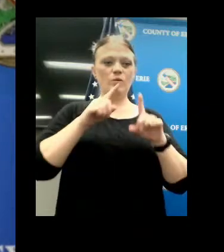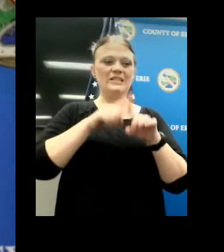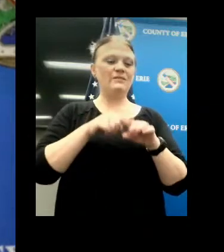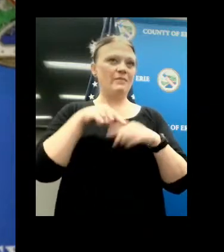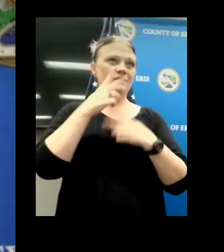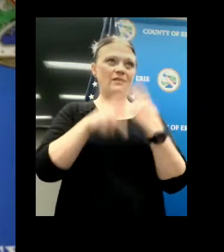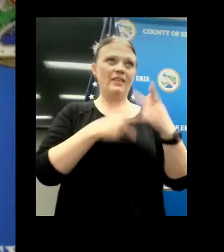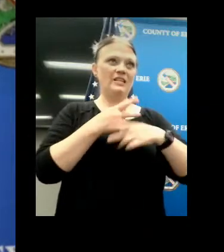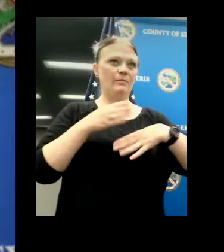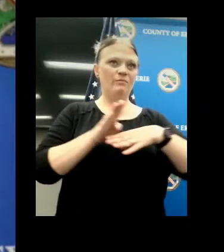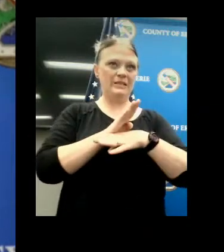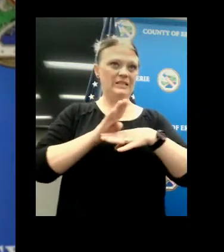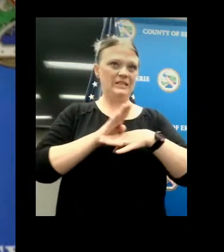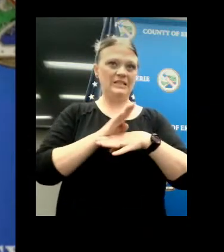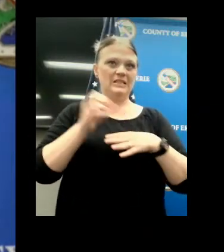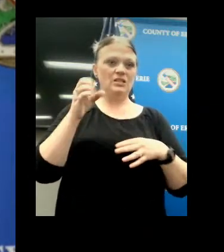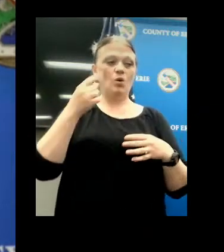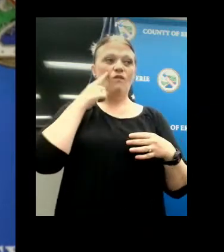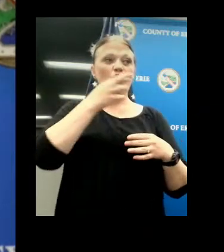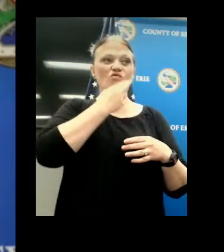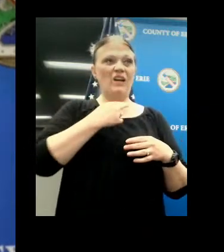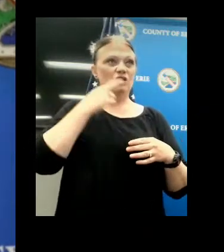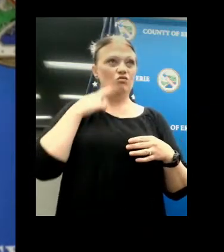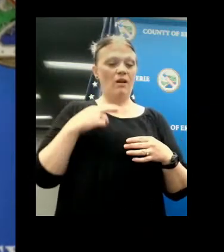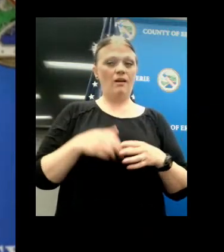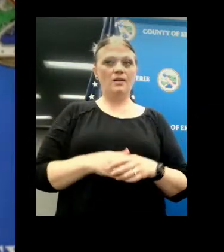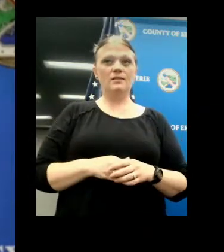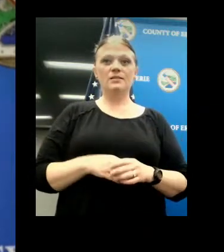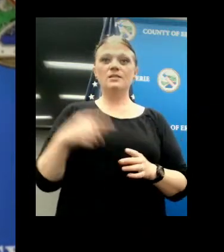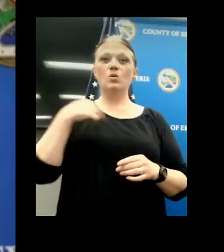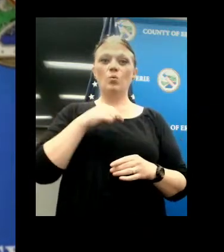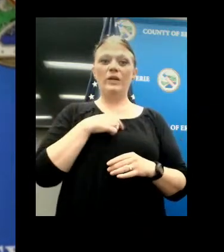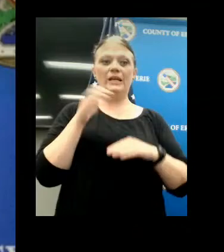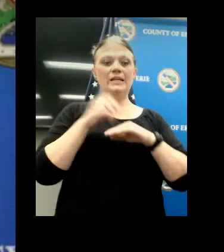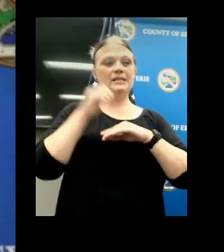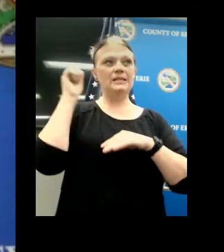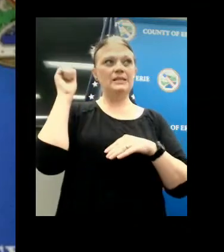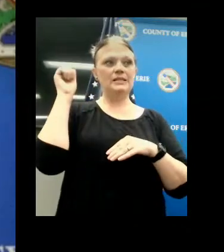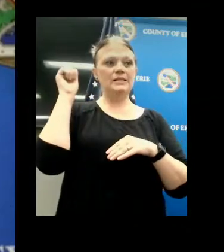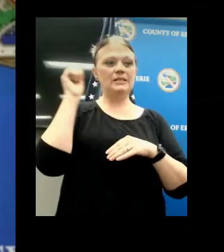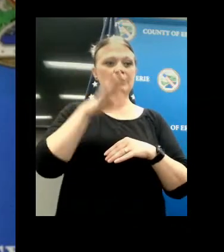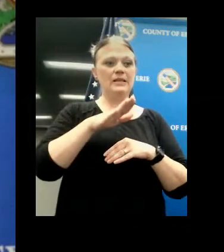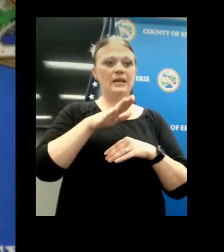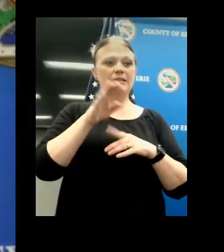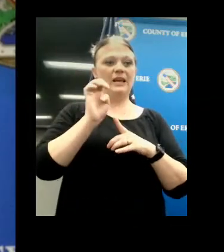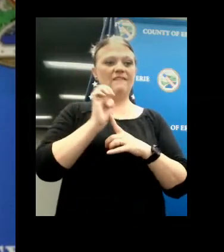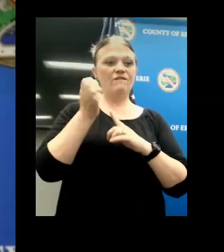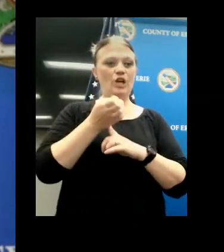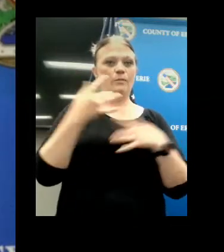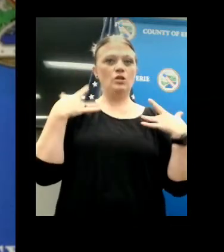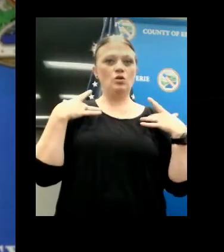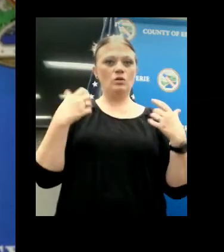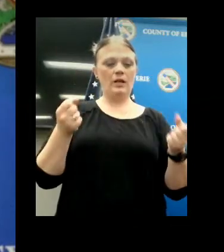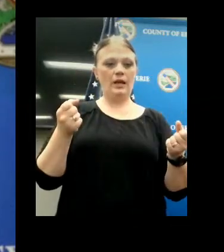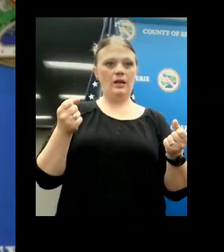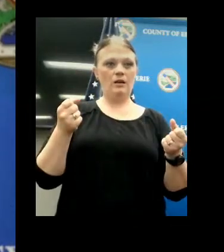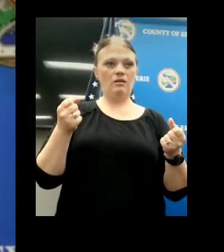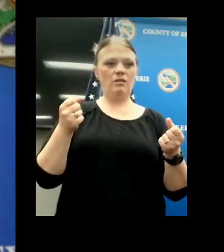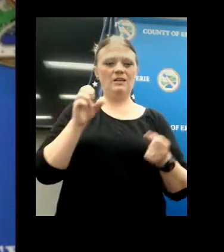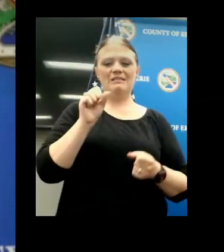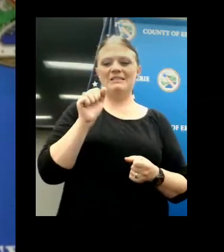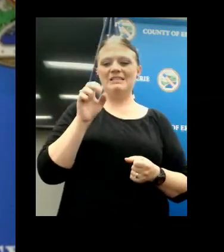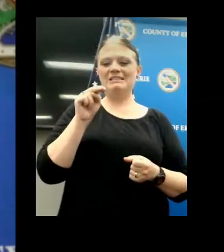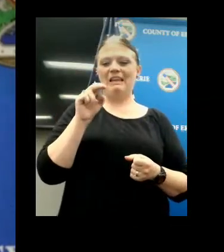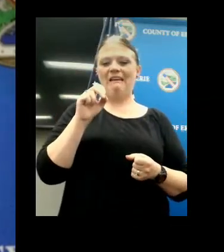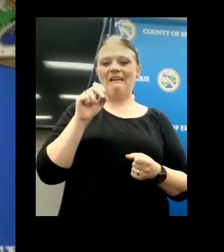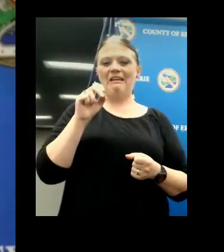depends on the type of business. So for restaurants, we send our environmental health, public health